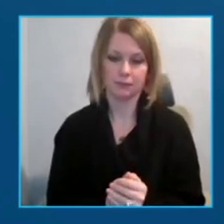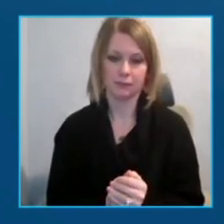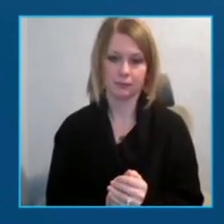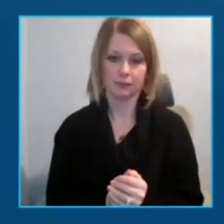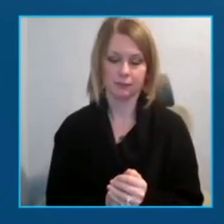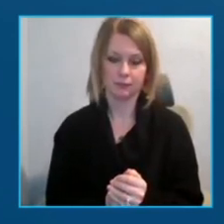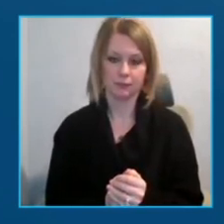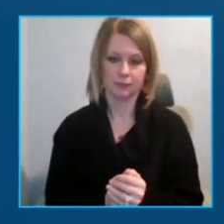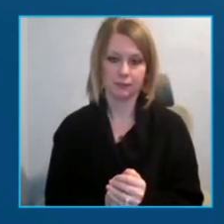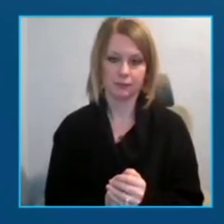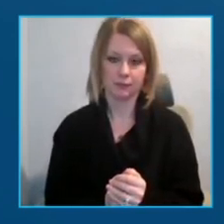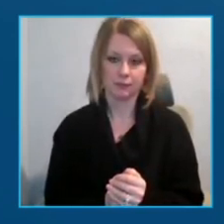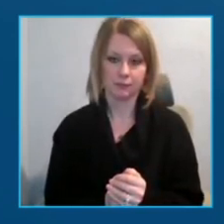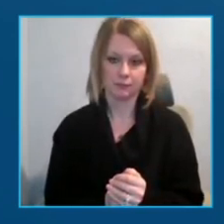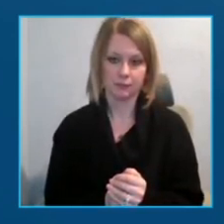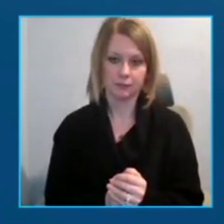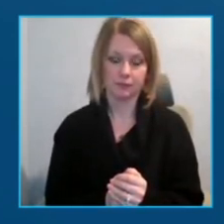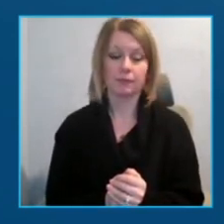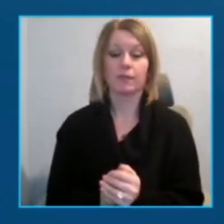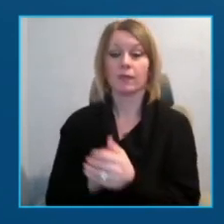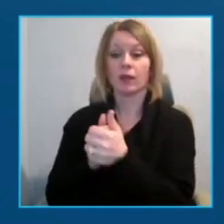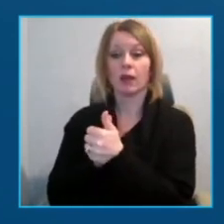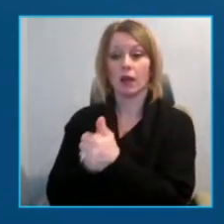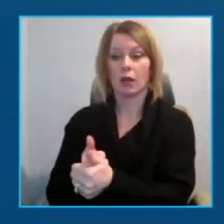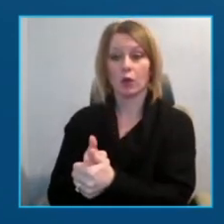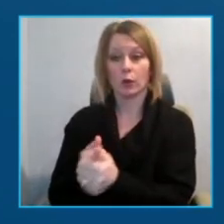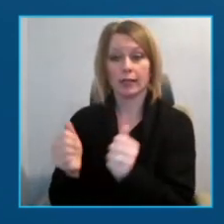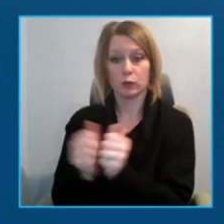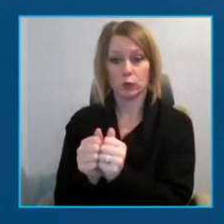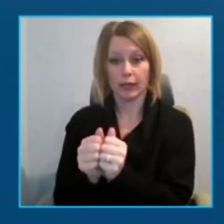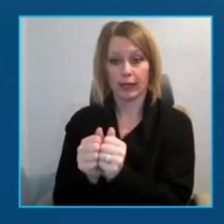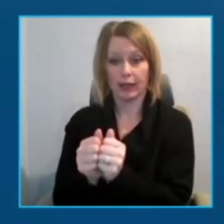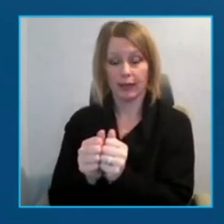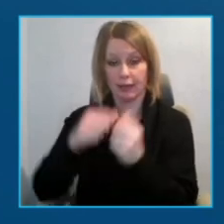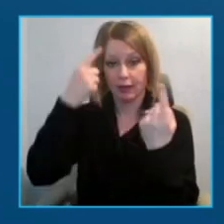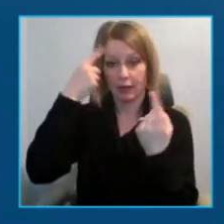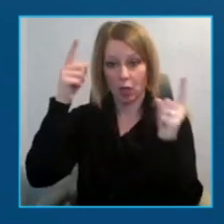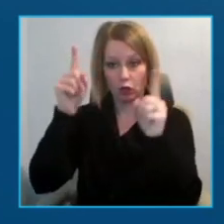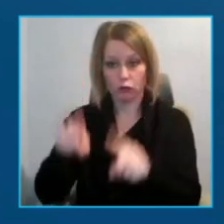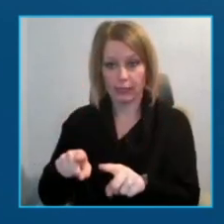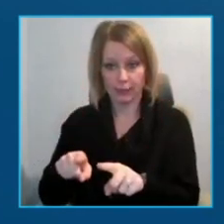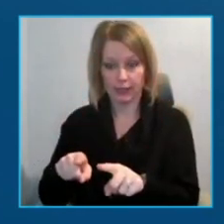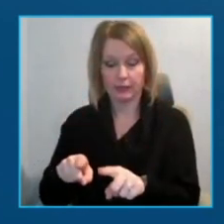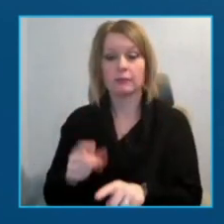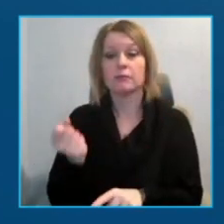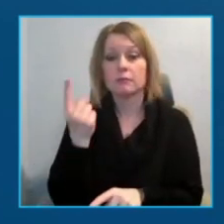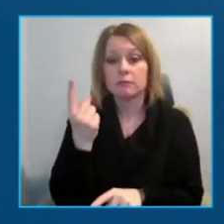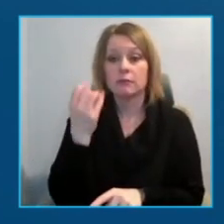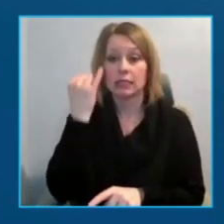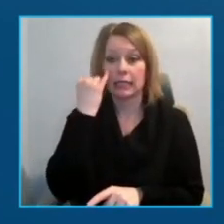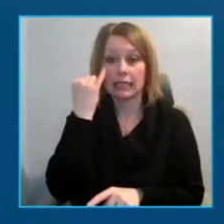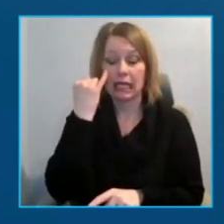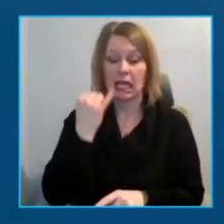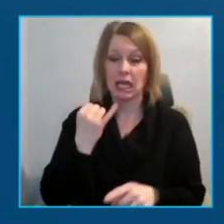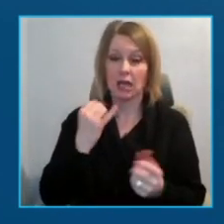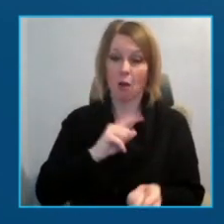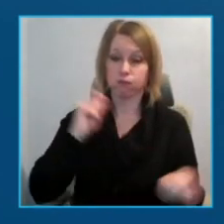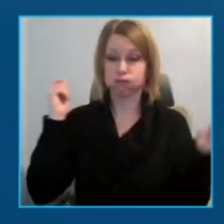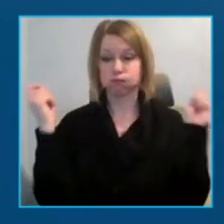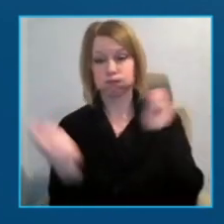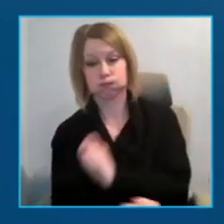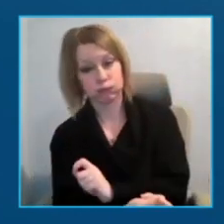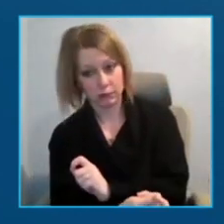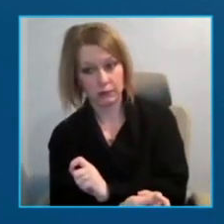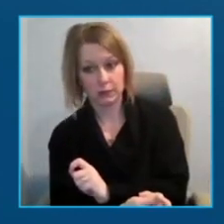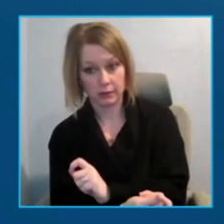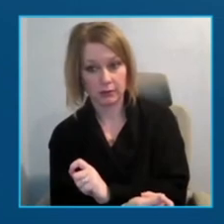bylaws. In accordance with the agreement that we entered into, if the state party makes substantial changes to the version approved